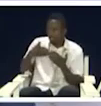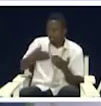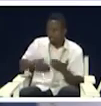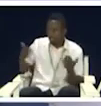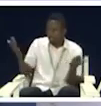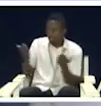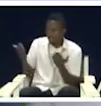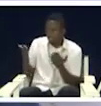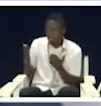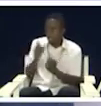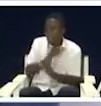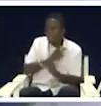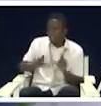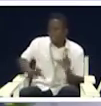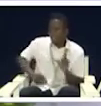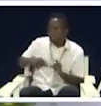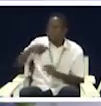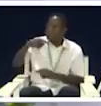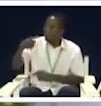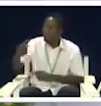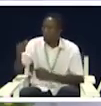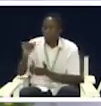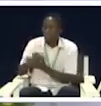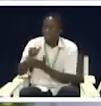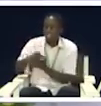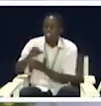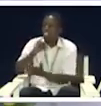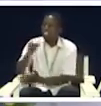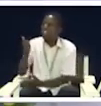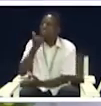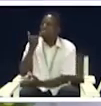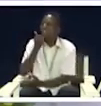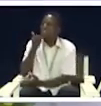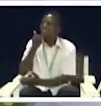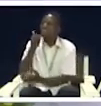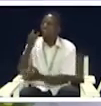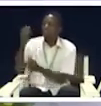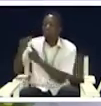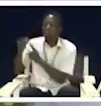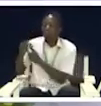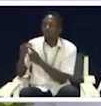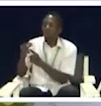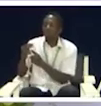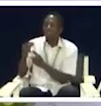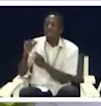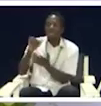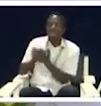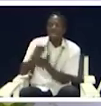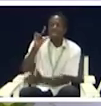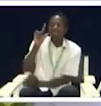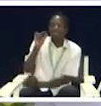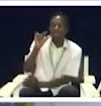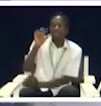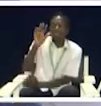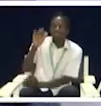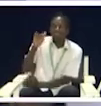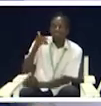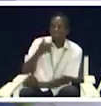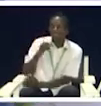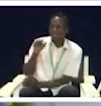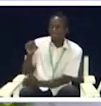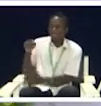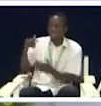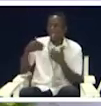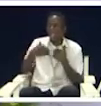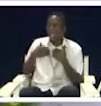that the Lord said should tell you it is a false alarm. And in 2015, I was having a